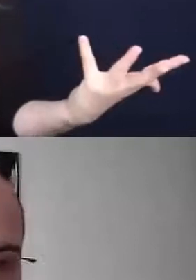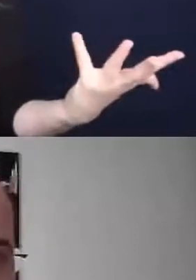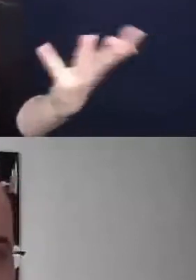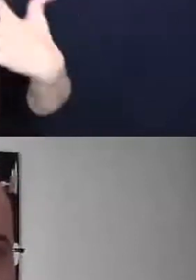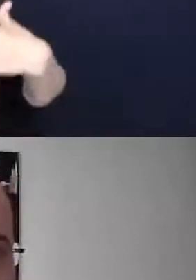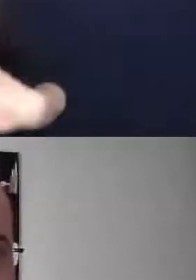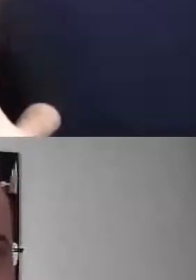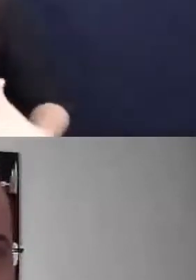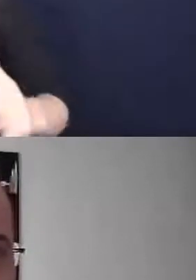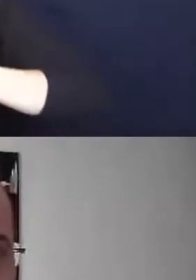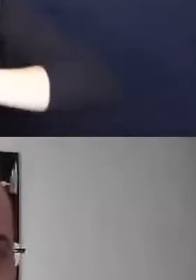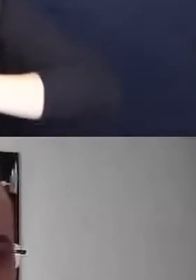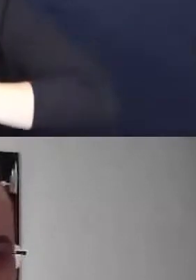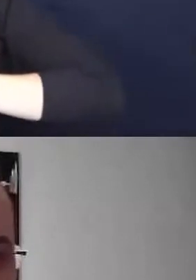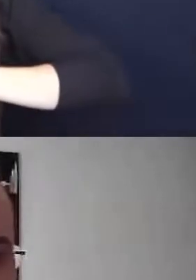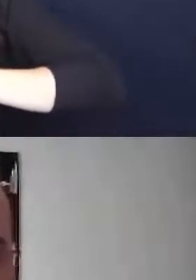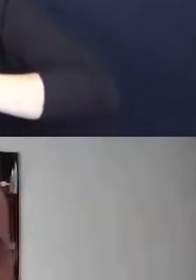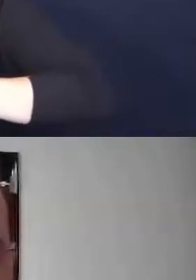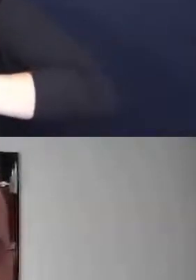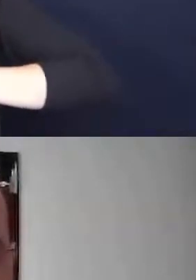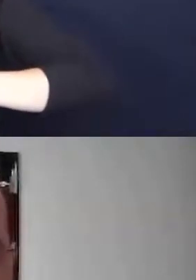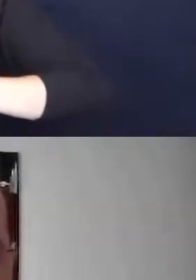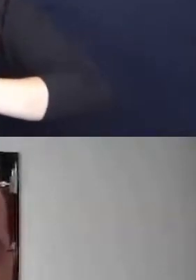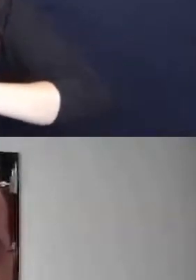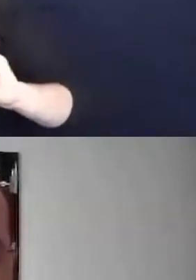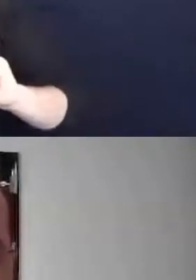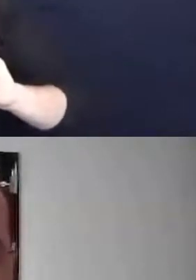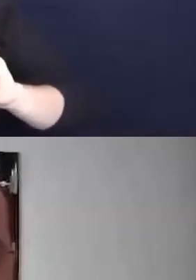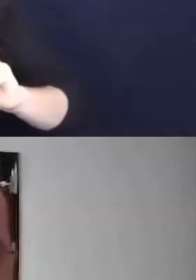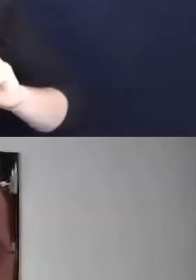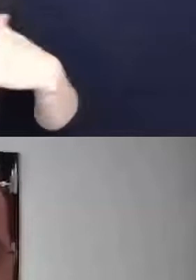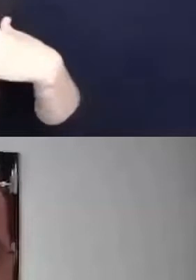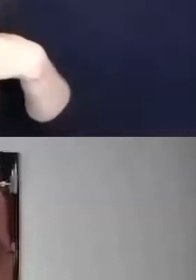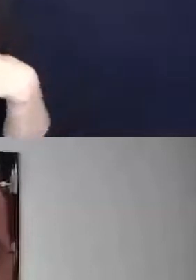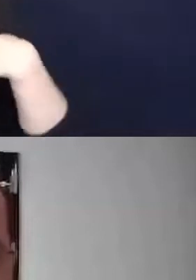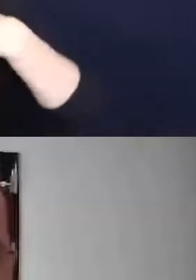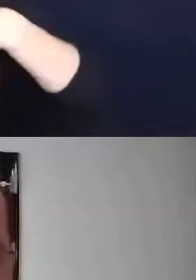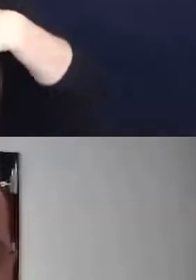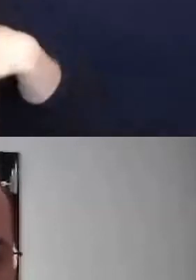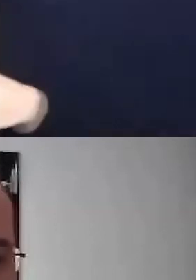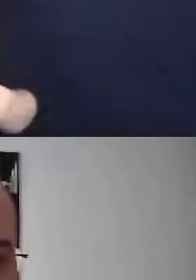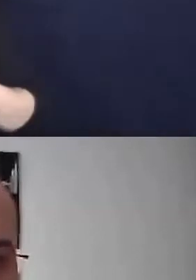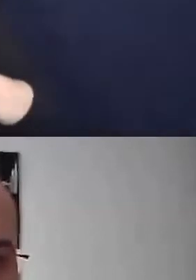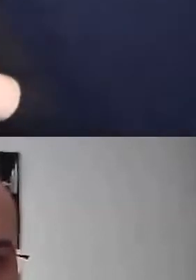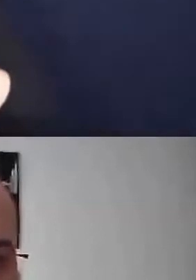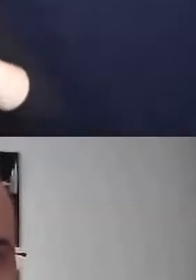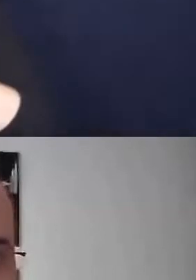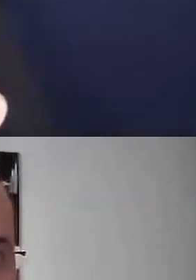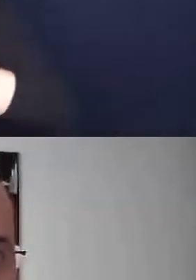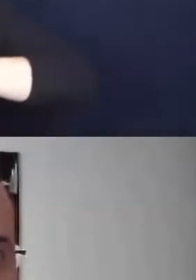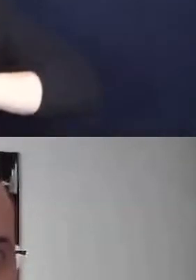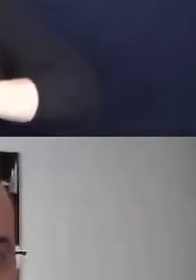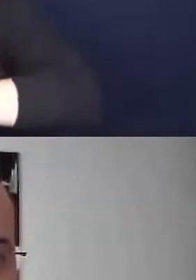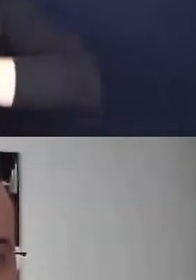on a rotatable mount, because you find that even the height of the user makes a difference to the sort of angle that you want